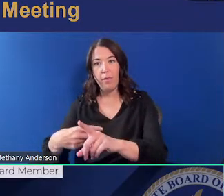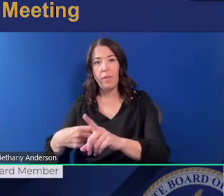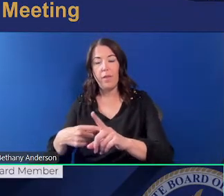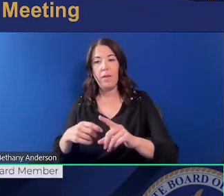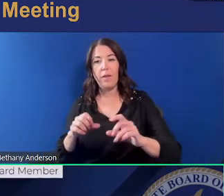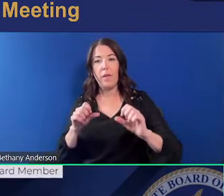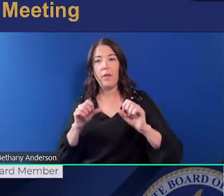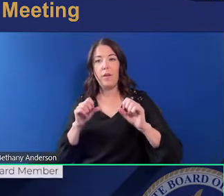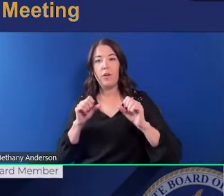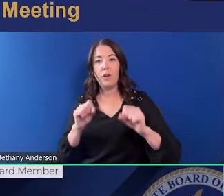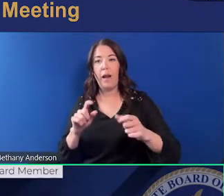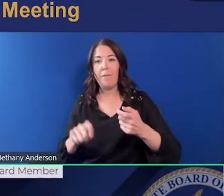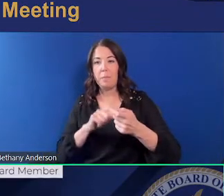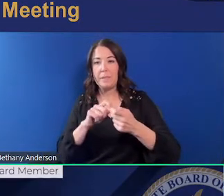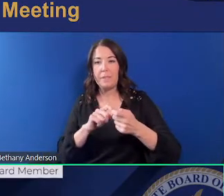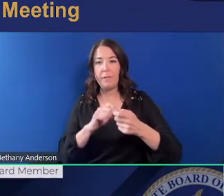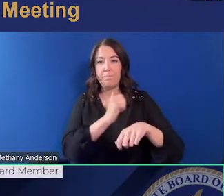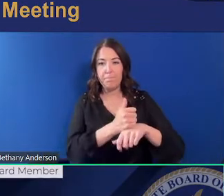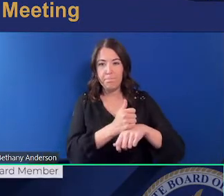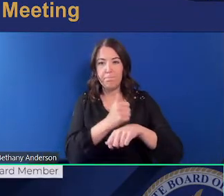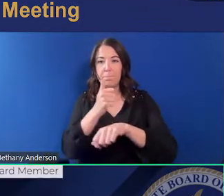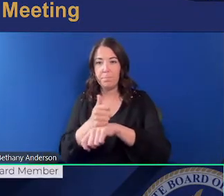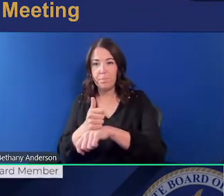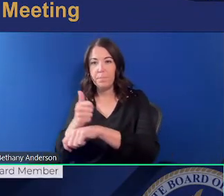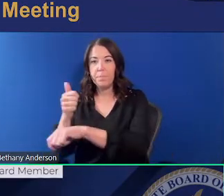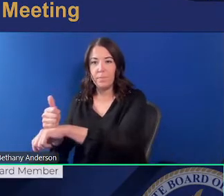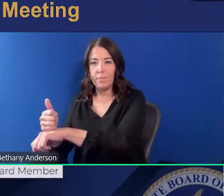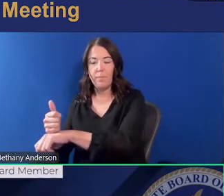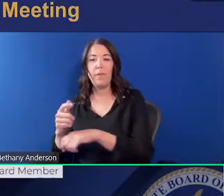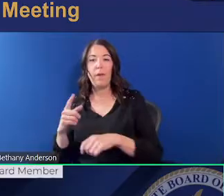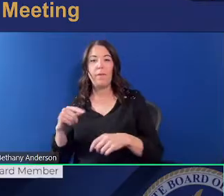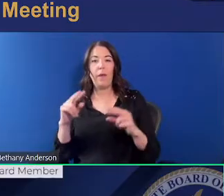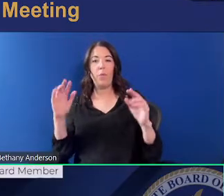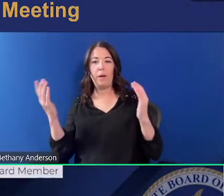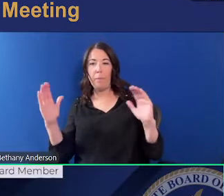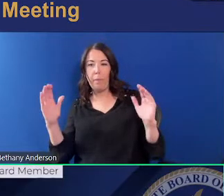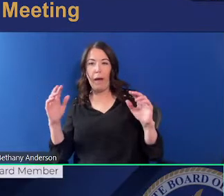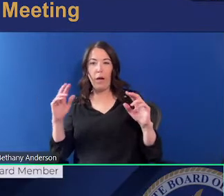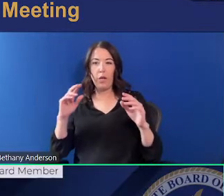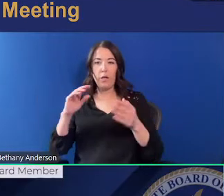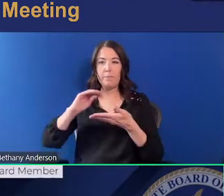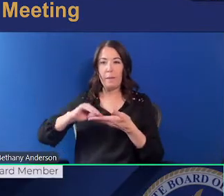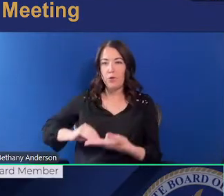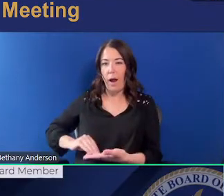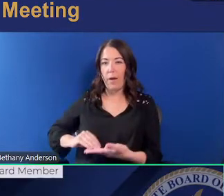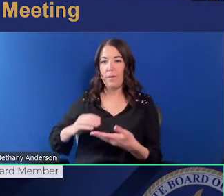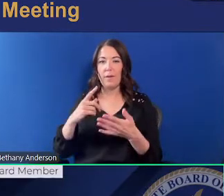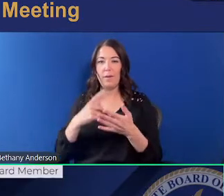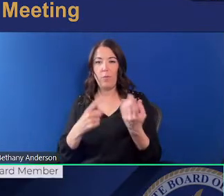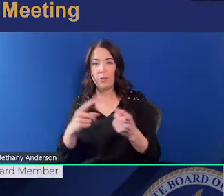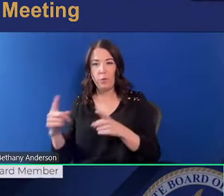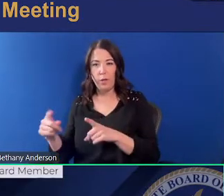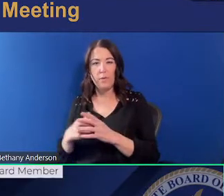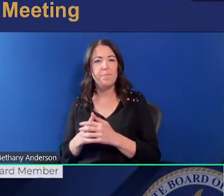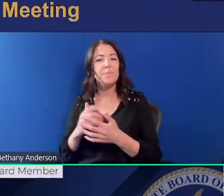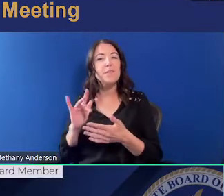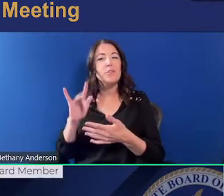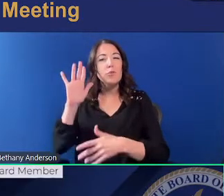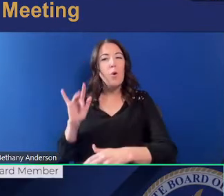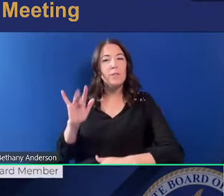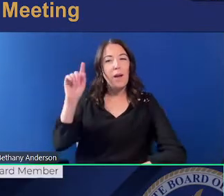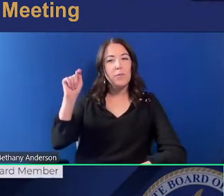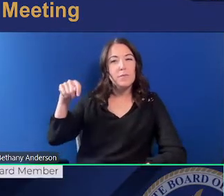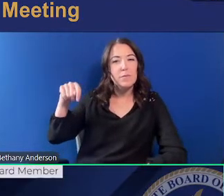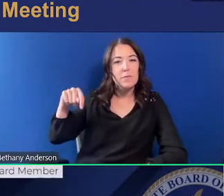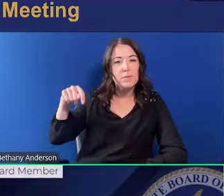They'll be very specific, and then they can compare and keep track of what's gone on. Okay, scroll down. I don't know.